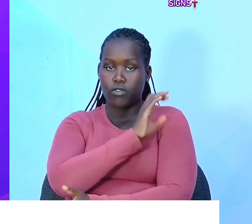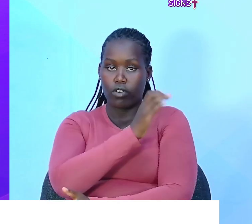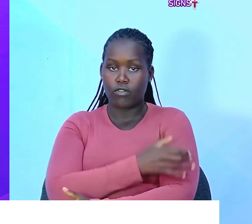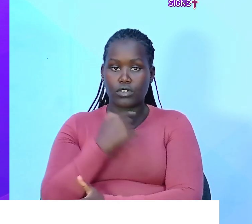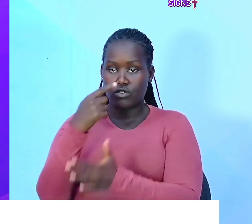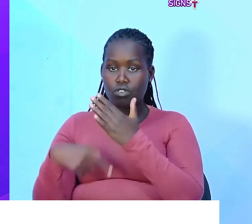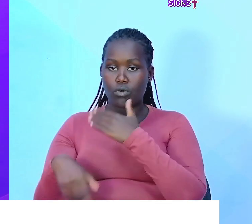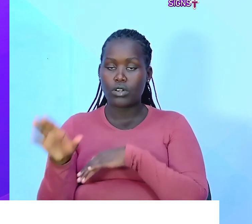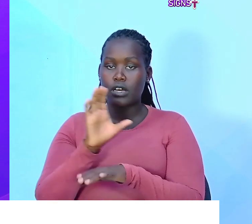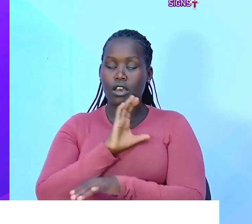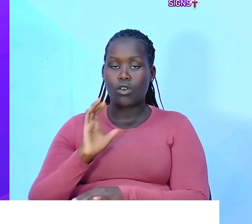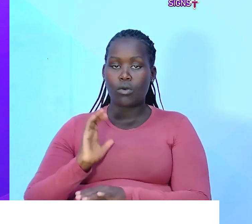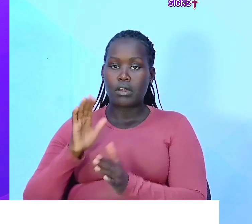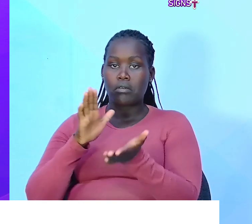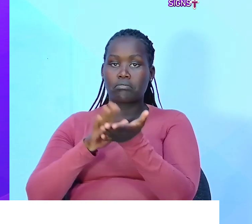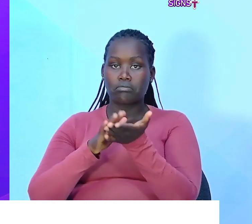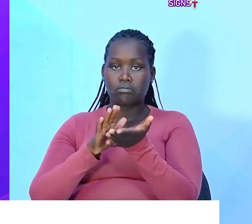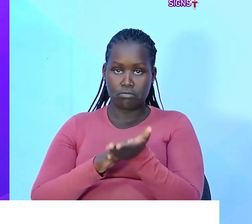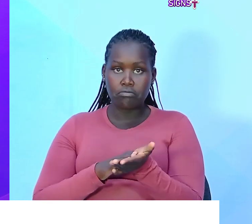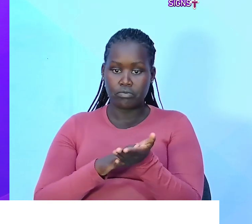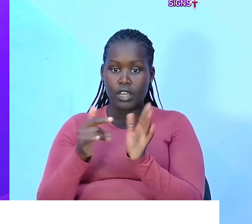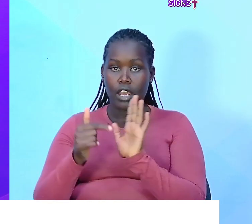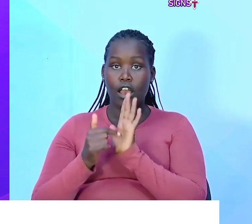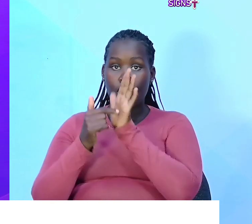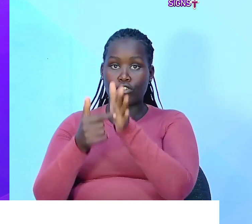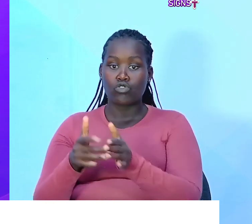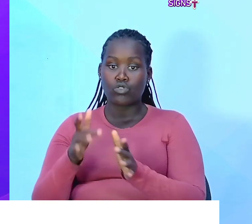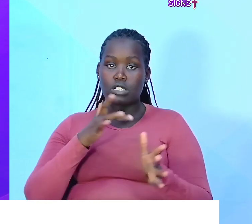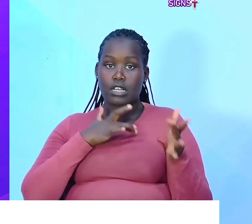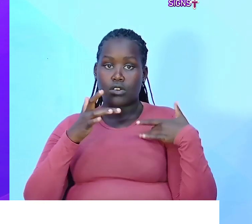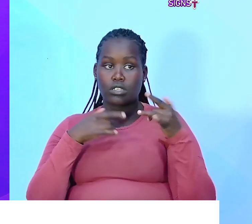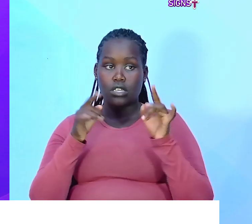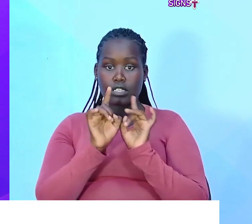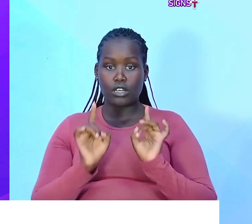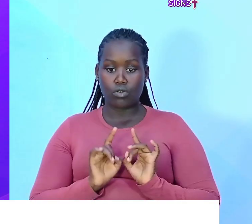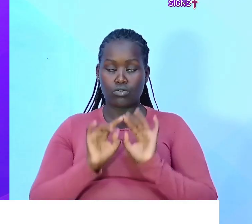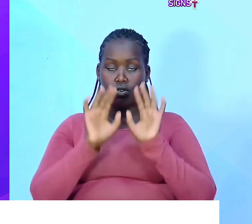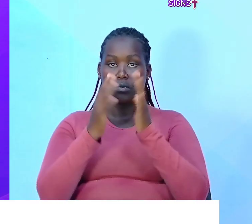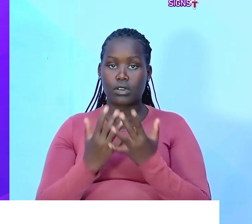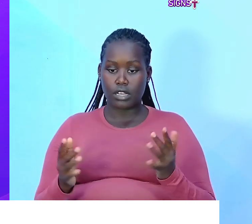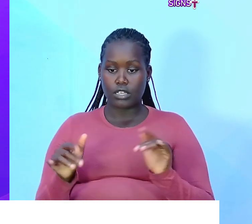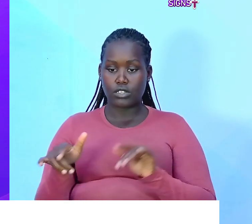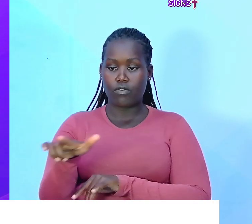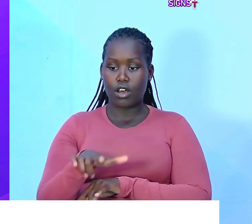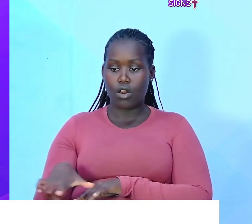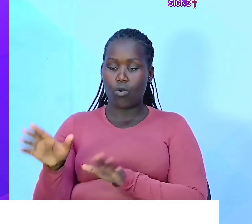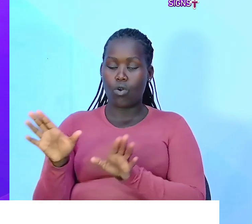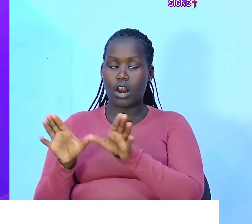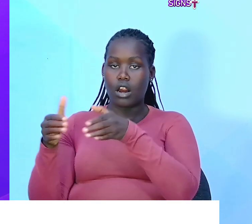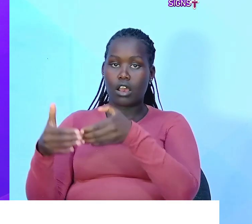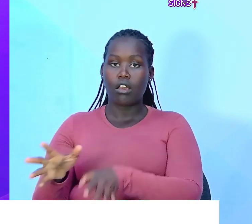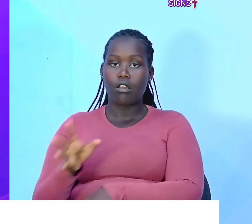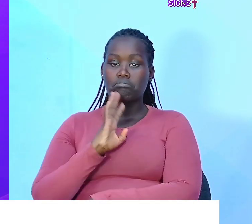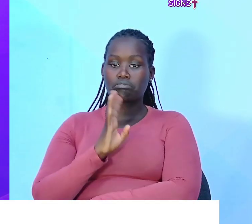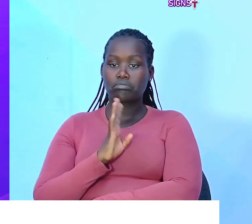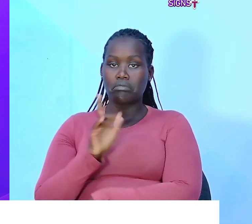ensure that the committee's recommendations reflect the concerns and priorities of local communities. Speaking